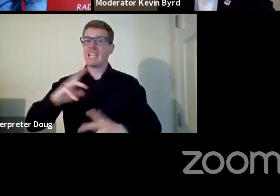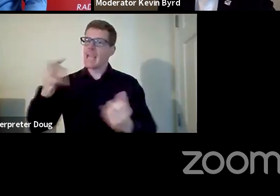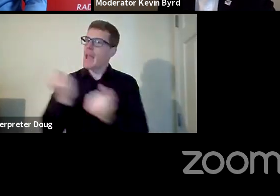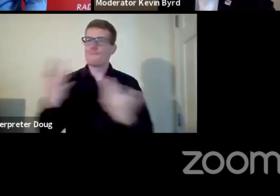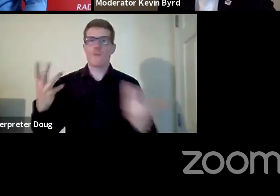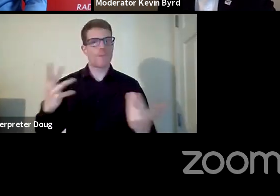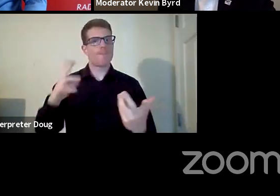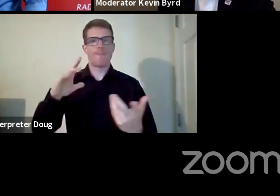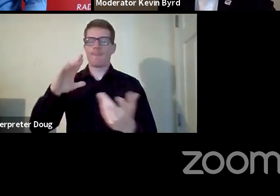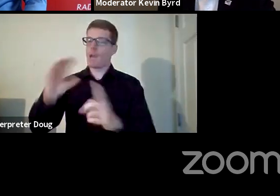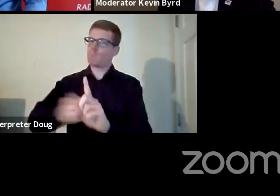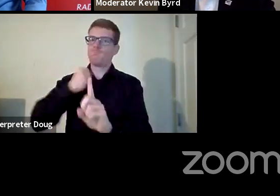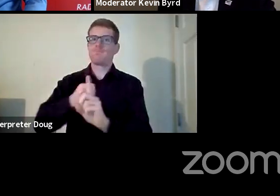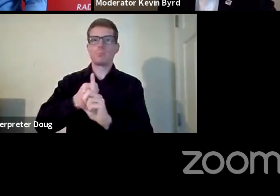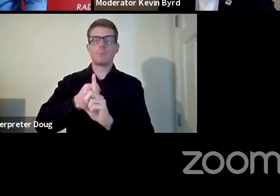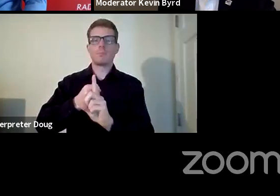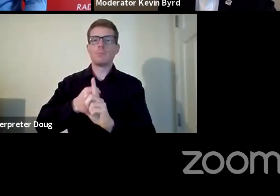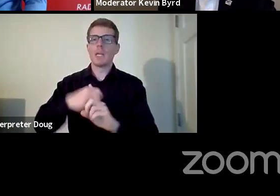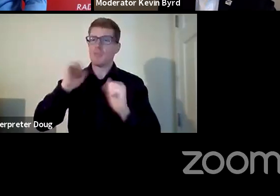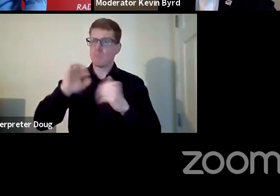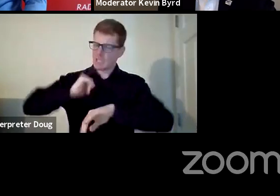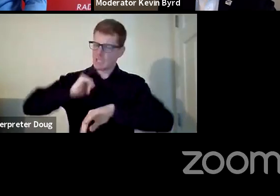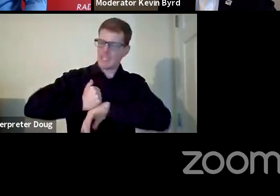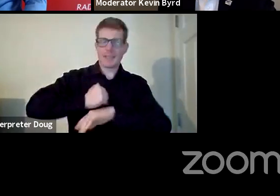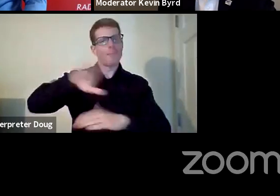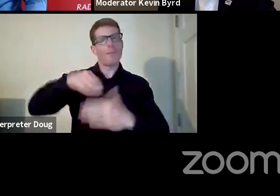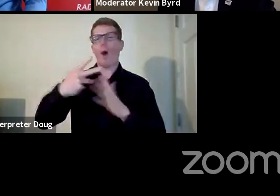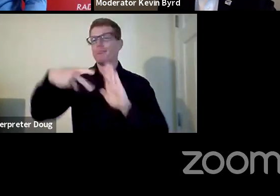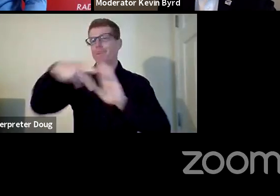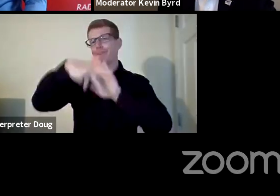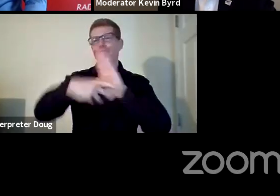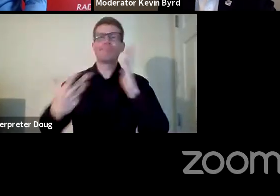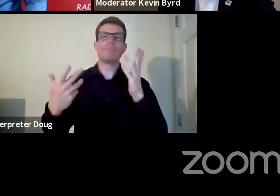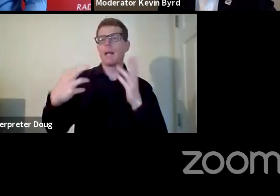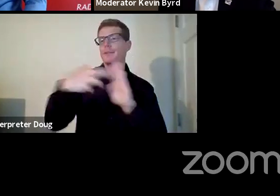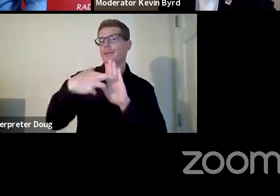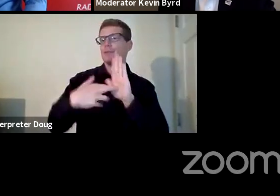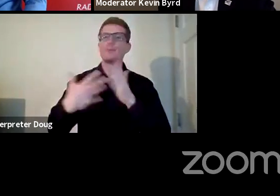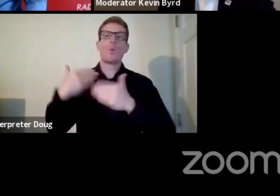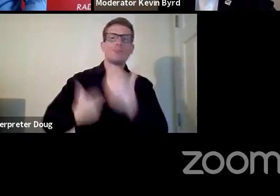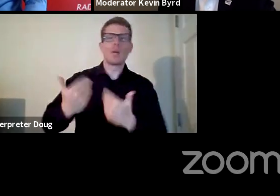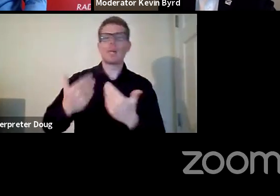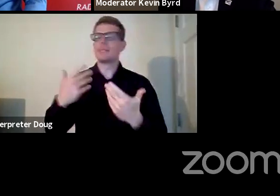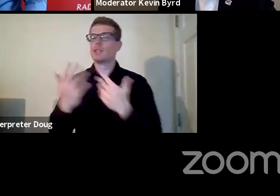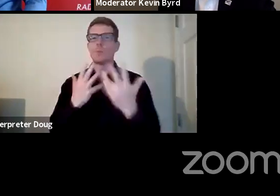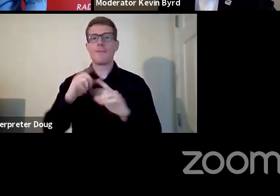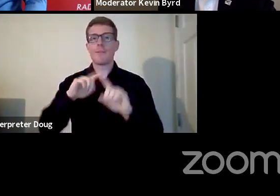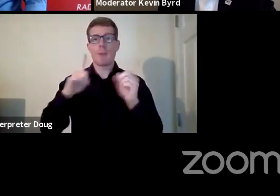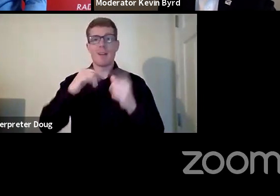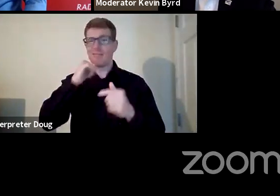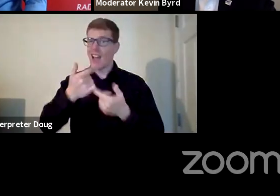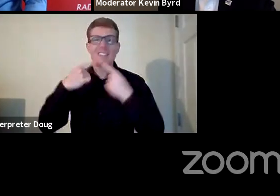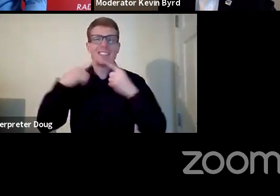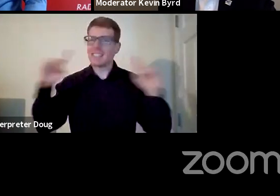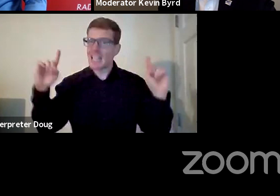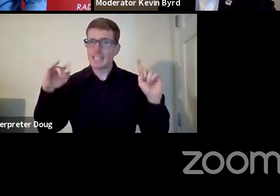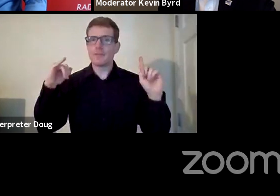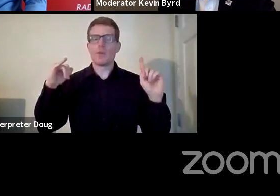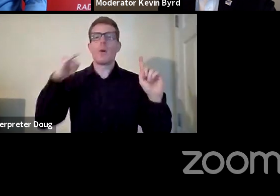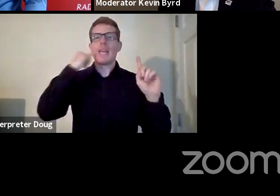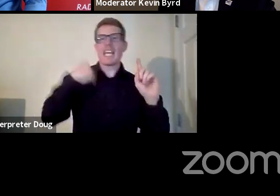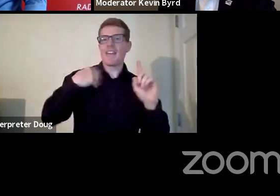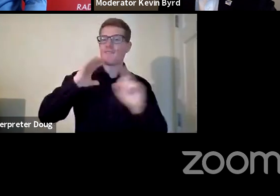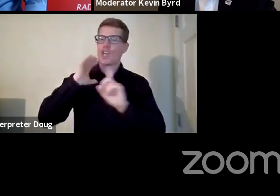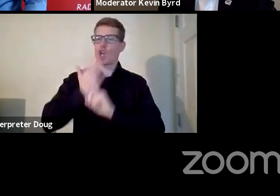won't work unless there's a culture of protecting each other. Even people we don't know yet, we need to be thinking about